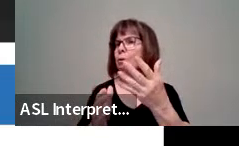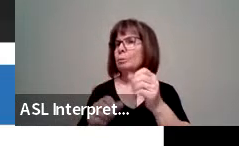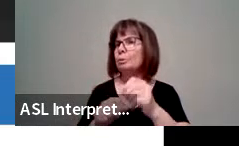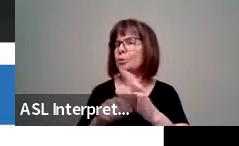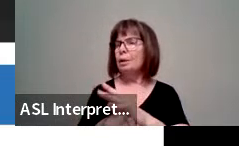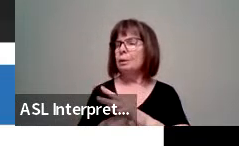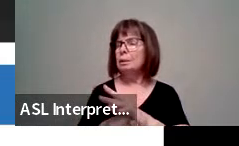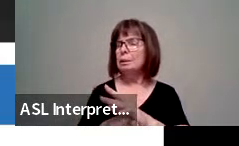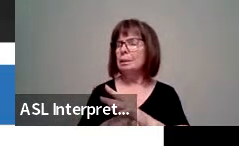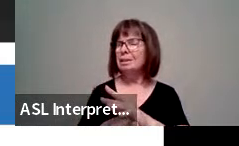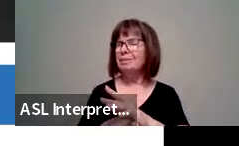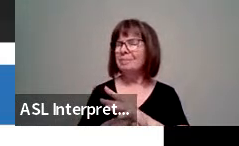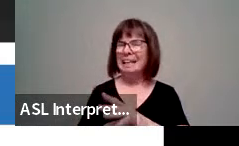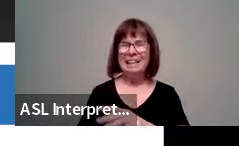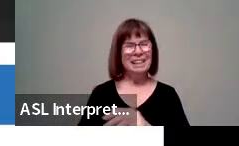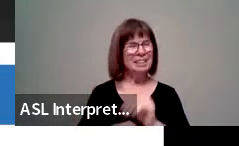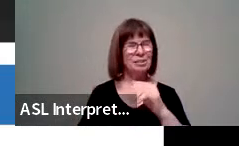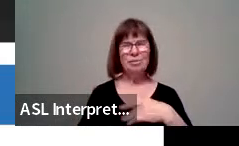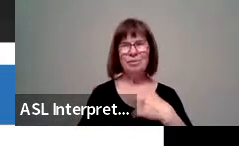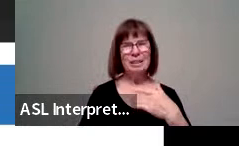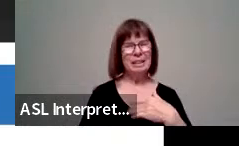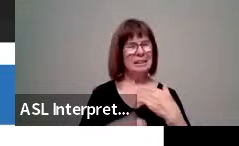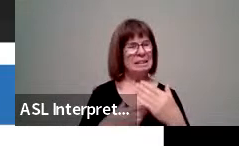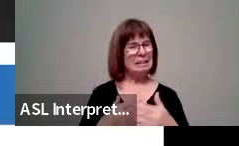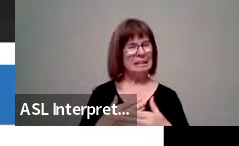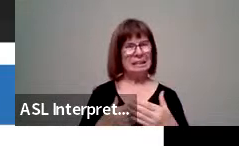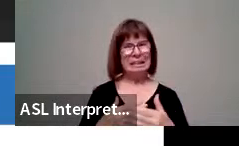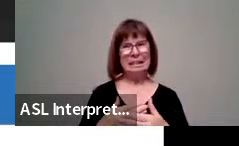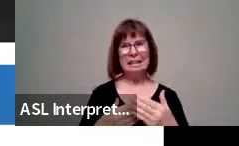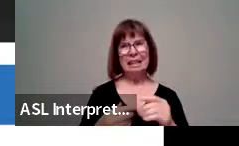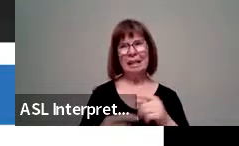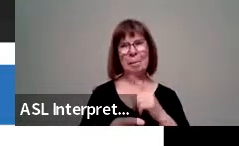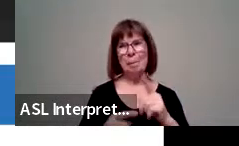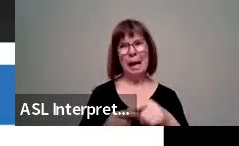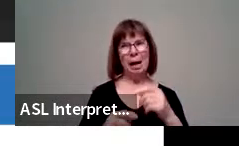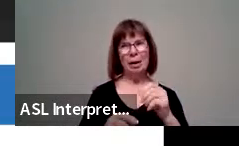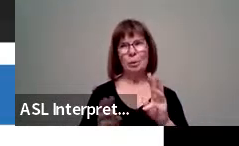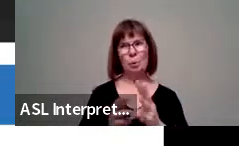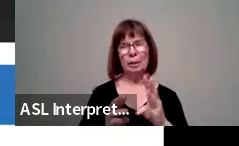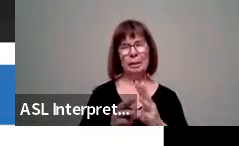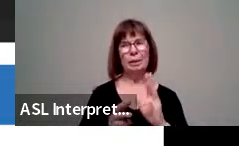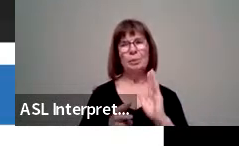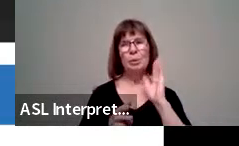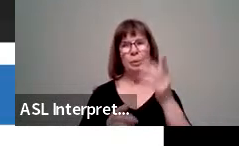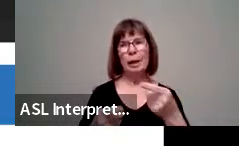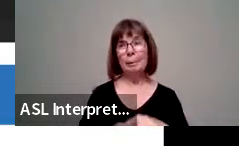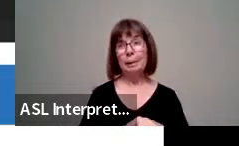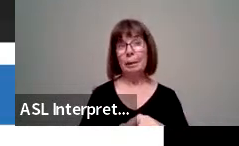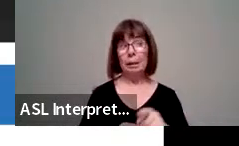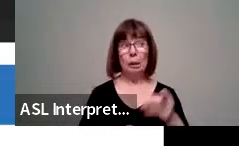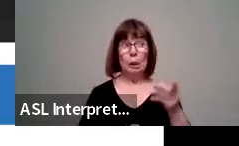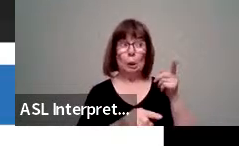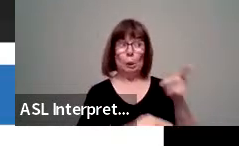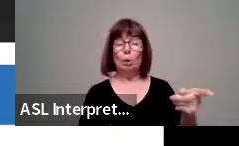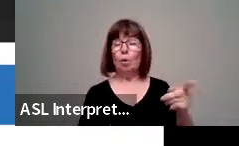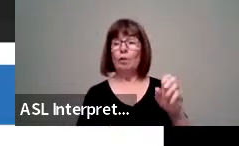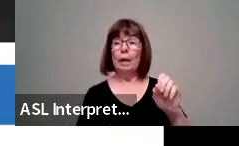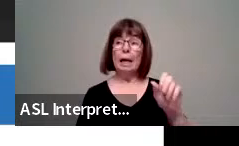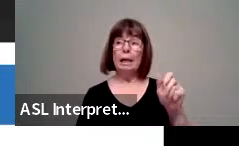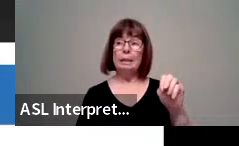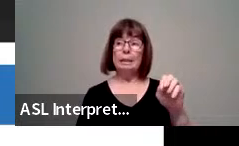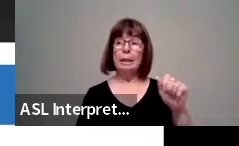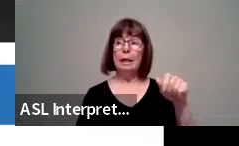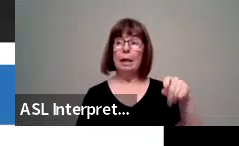I'm extremely uneasy about the winter and what's coming, because look at Singapore right now.